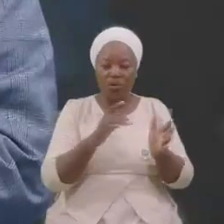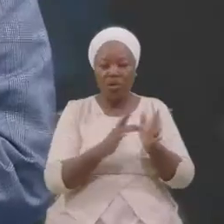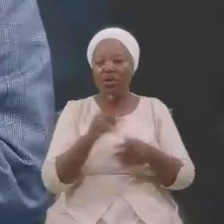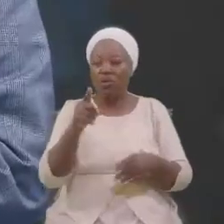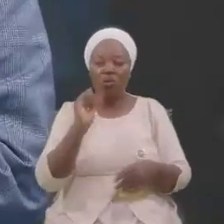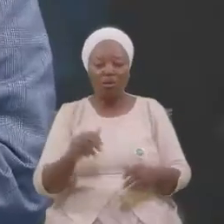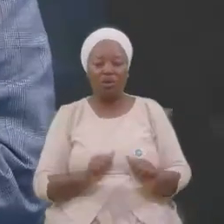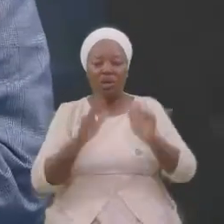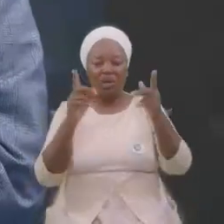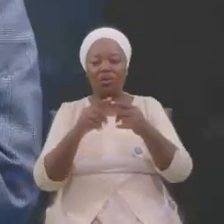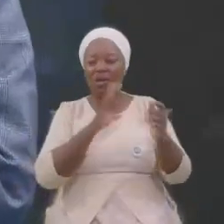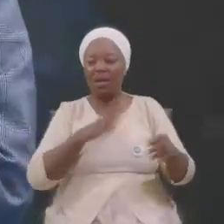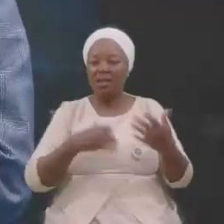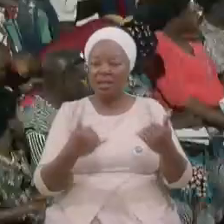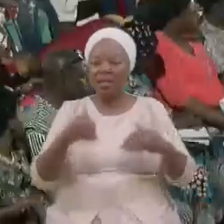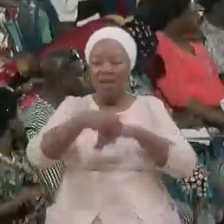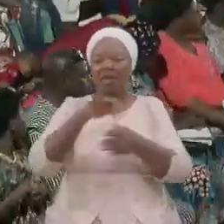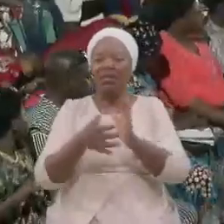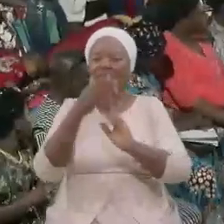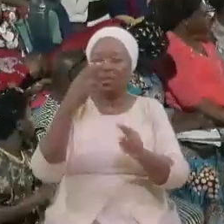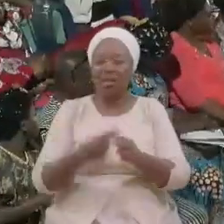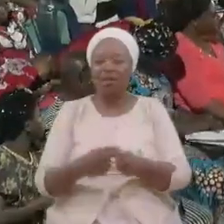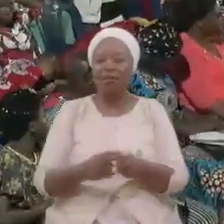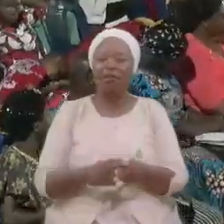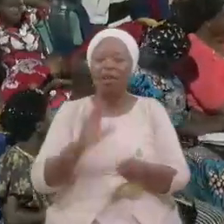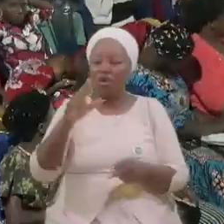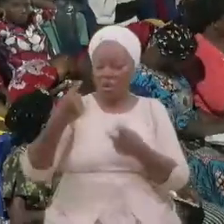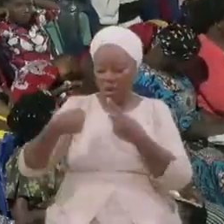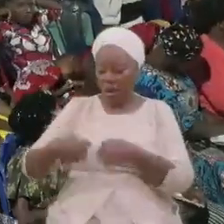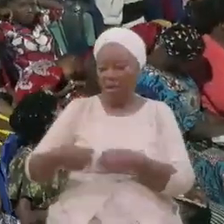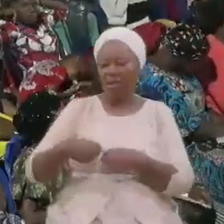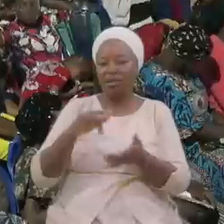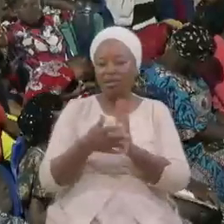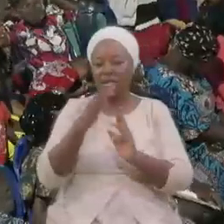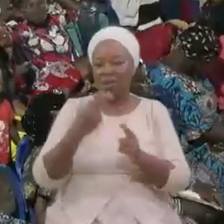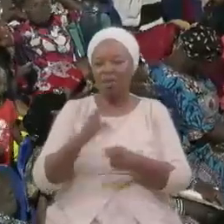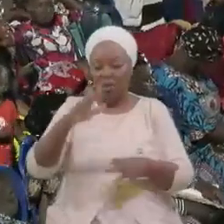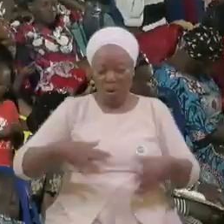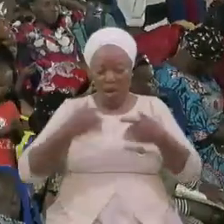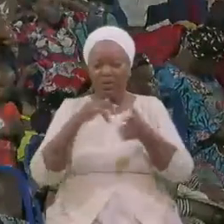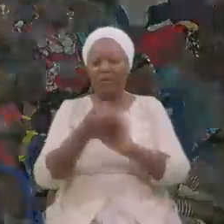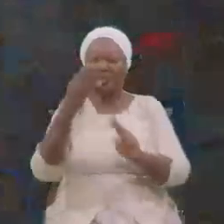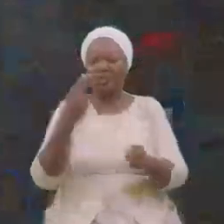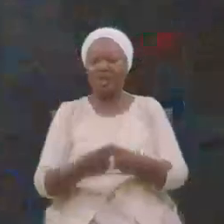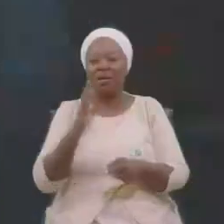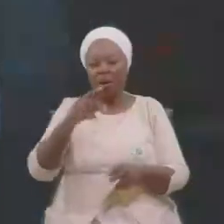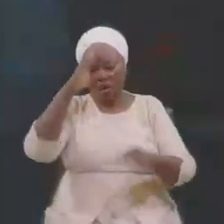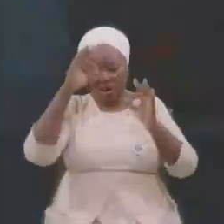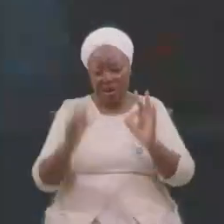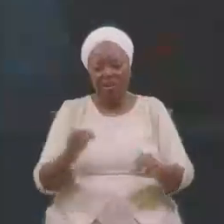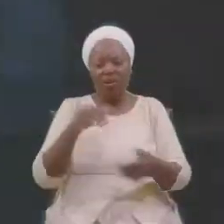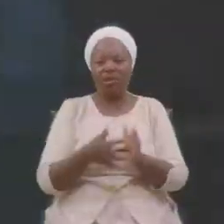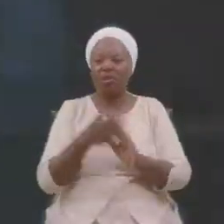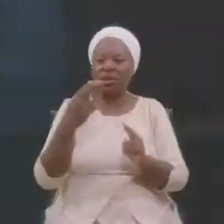Christ tonight. Your heart, your life, your decision, your destiny,